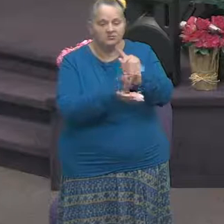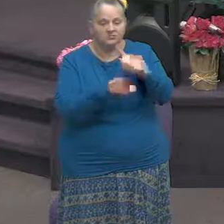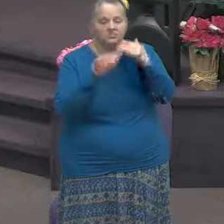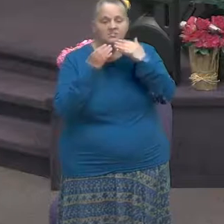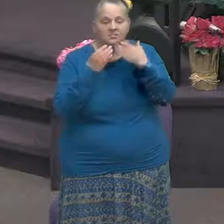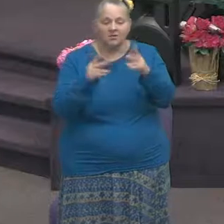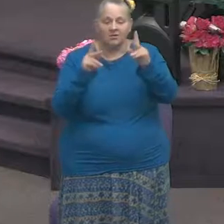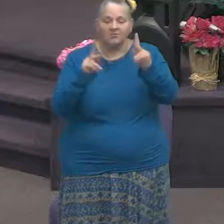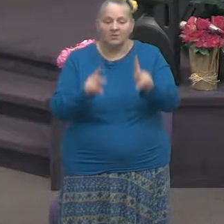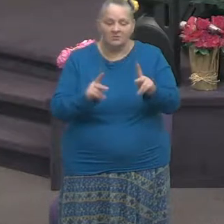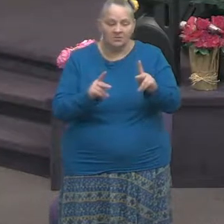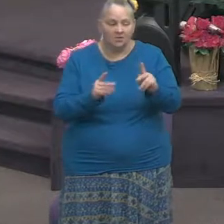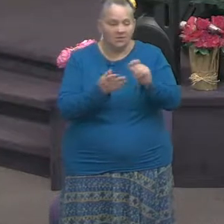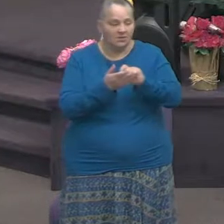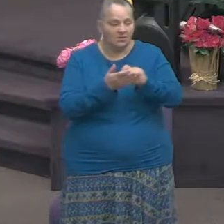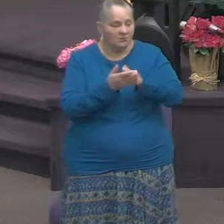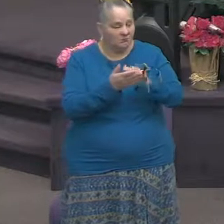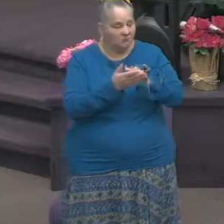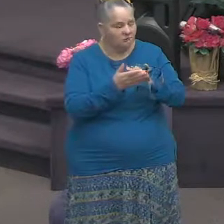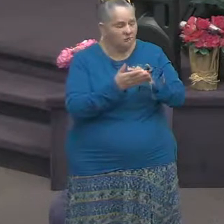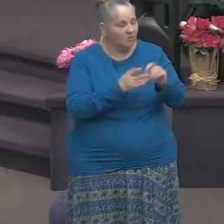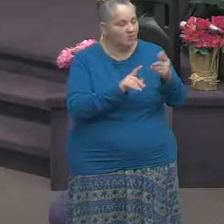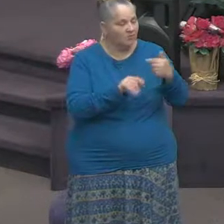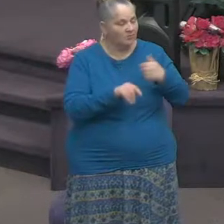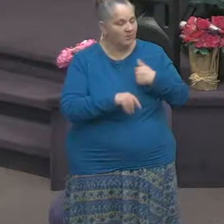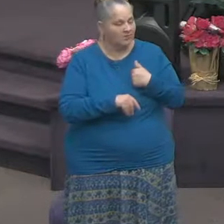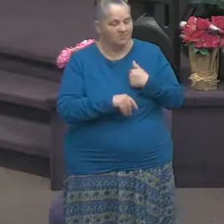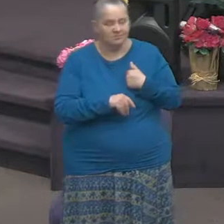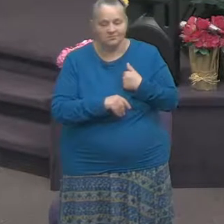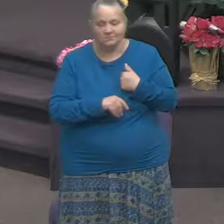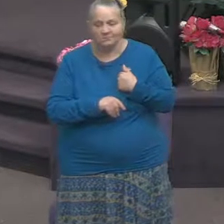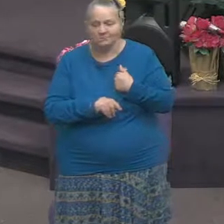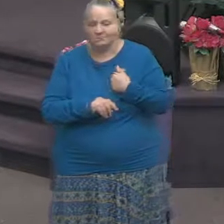you personally for the letter that you handwrote to me.